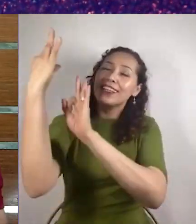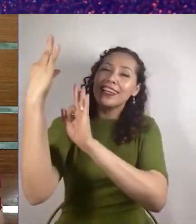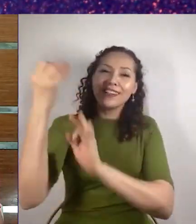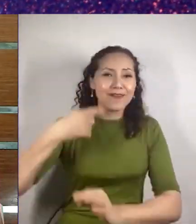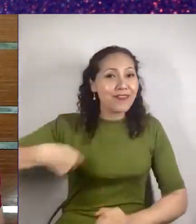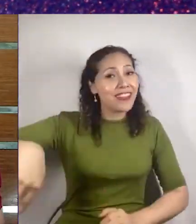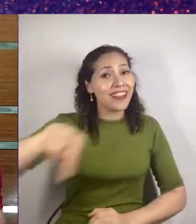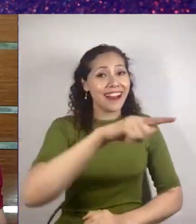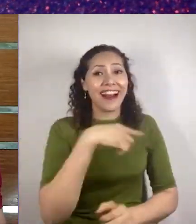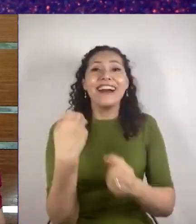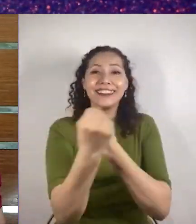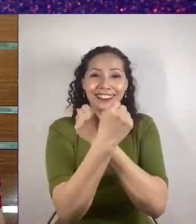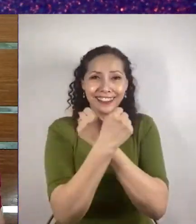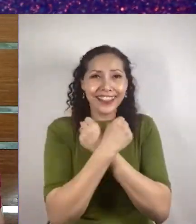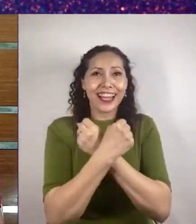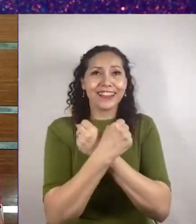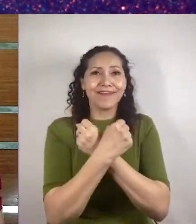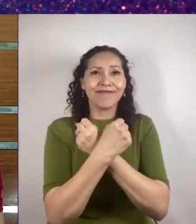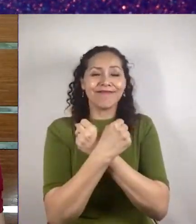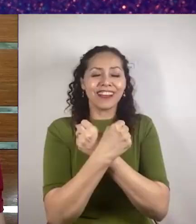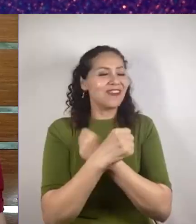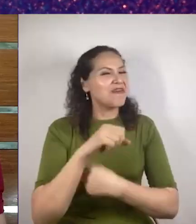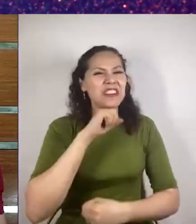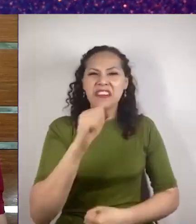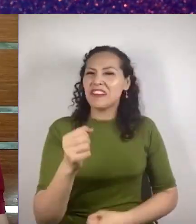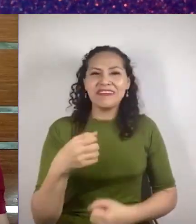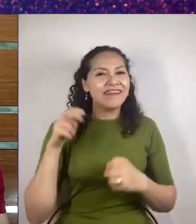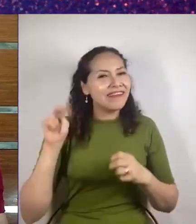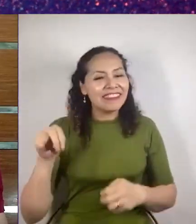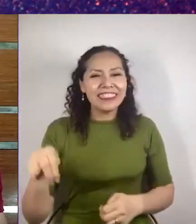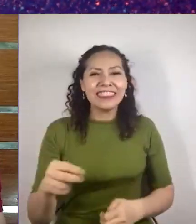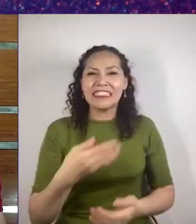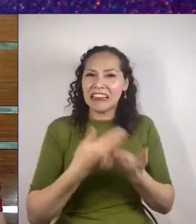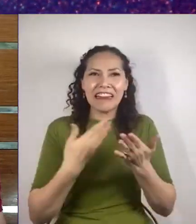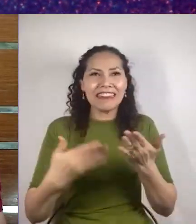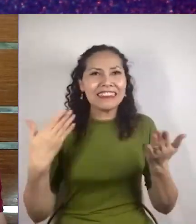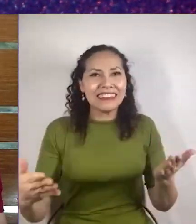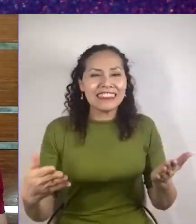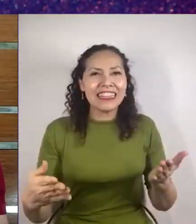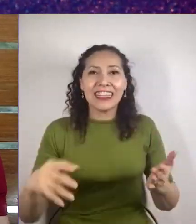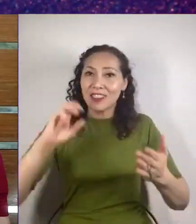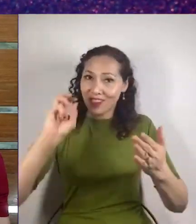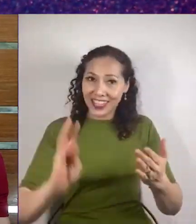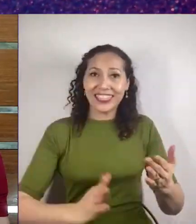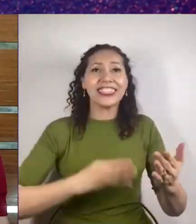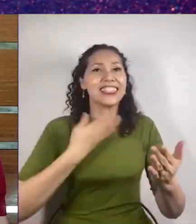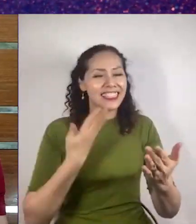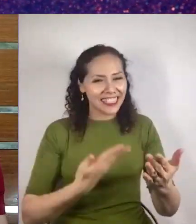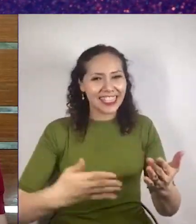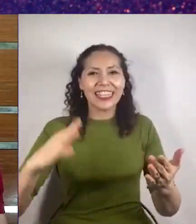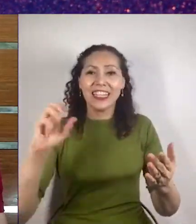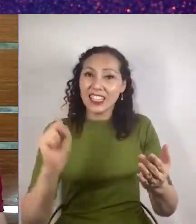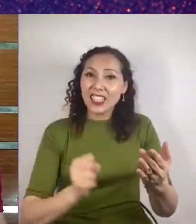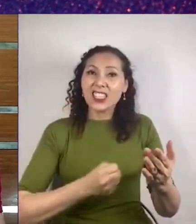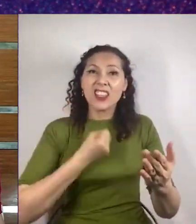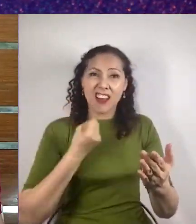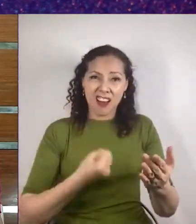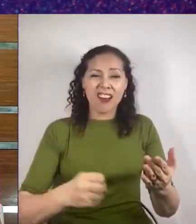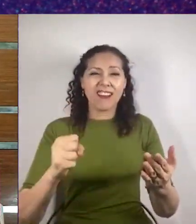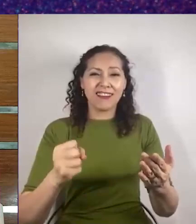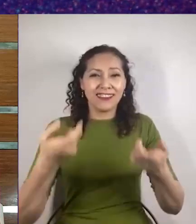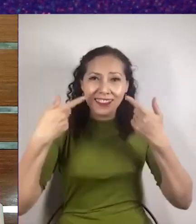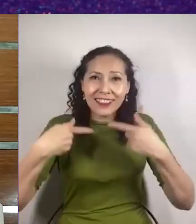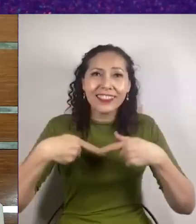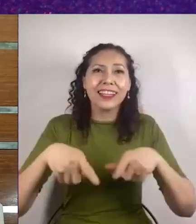giving us the reason to worship Him more. As we sing this song, may this be